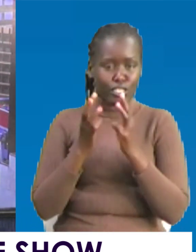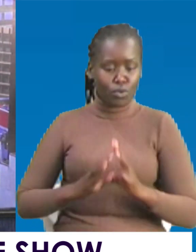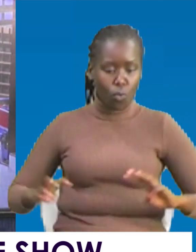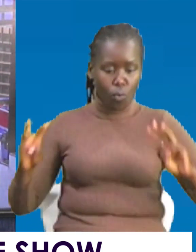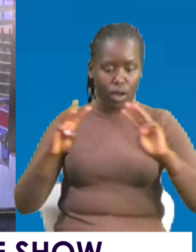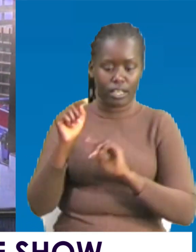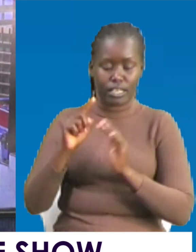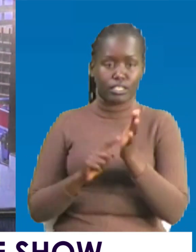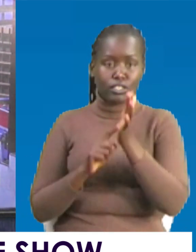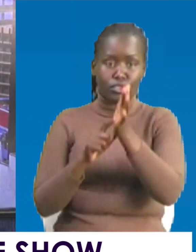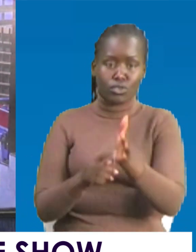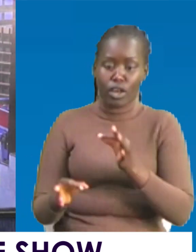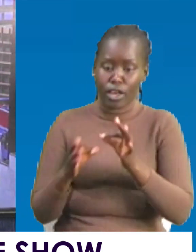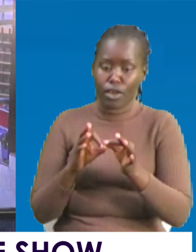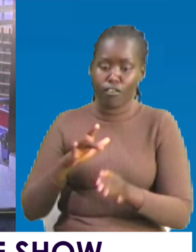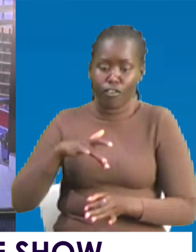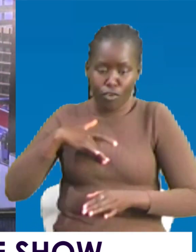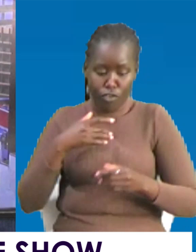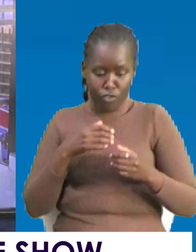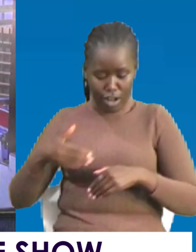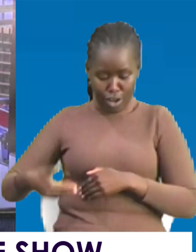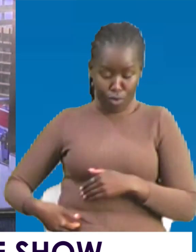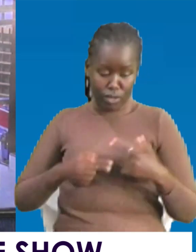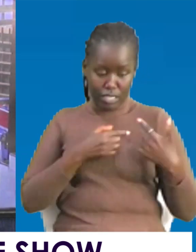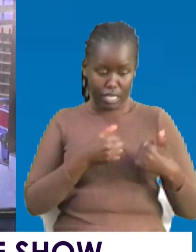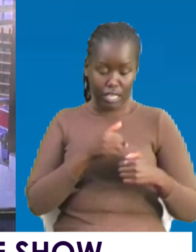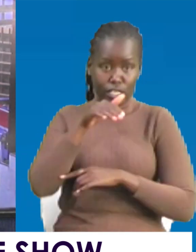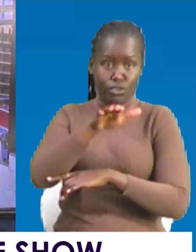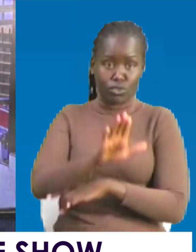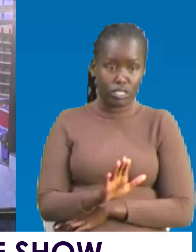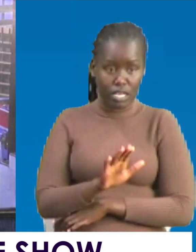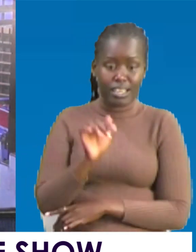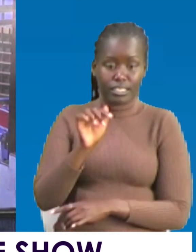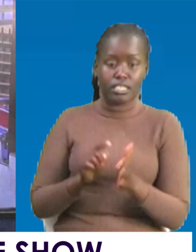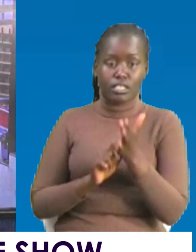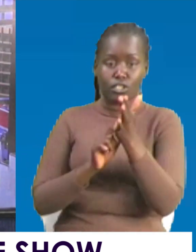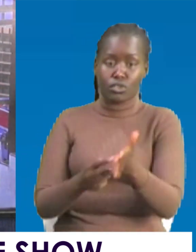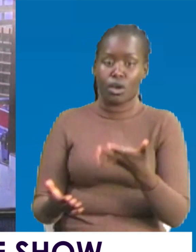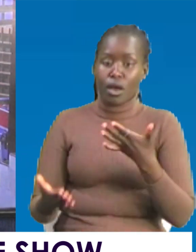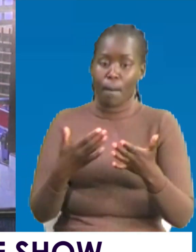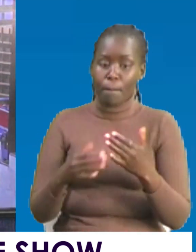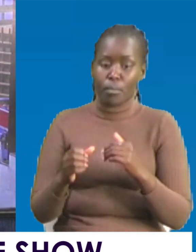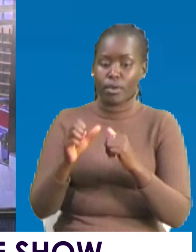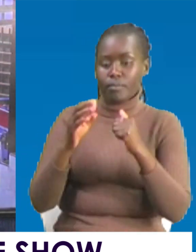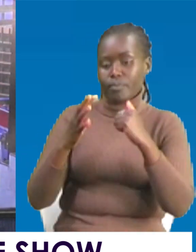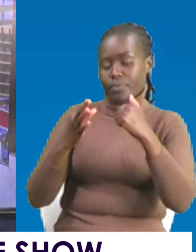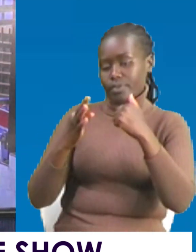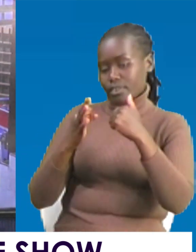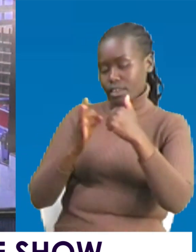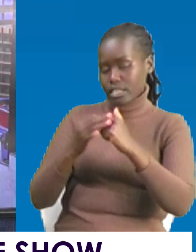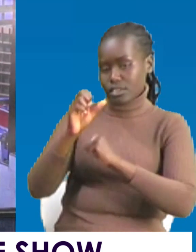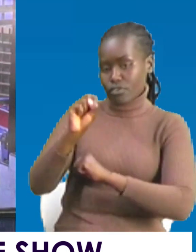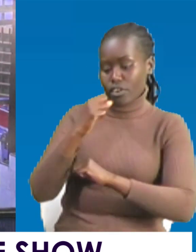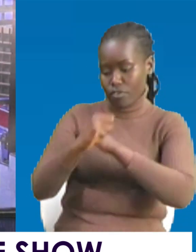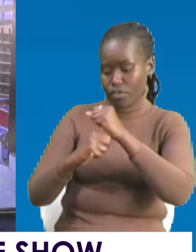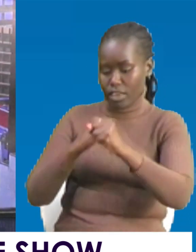that feels youthful in the heart is what this show. So you may be 85 years. I